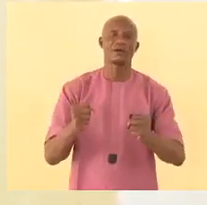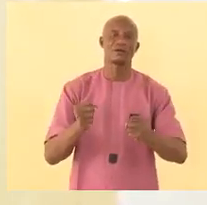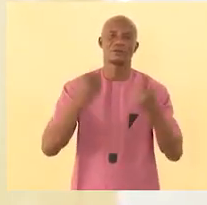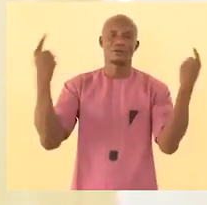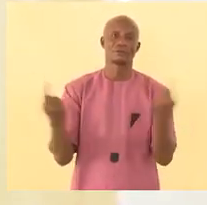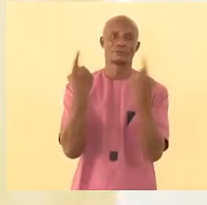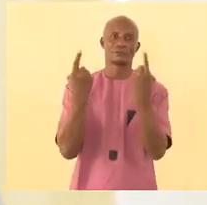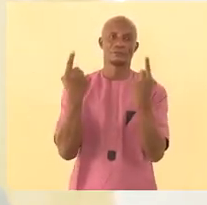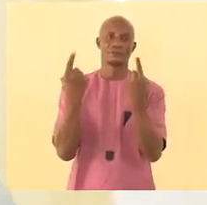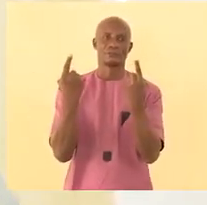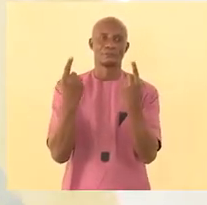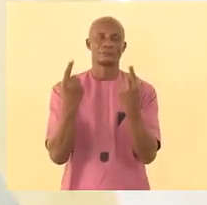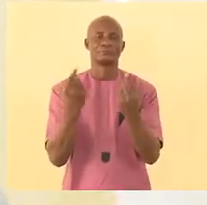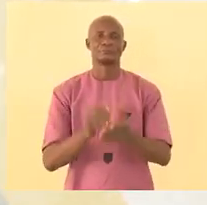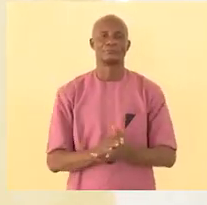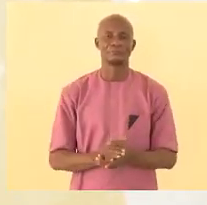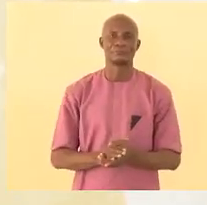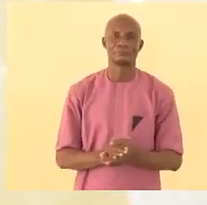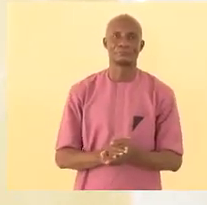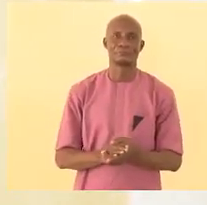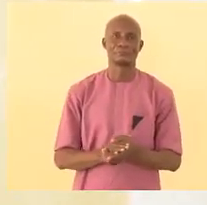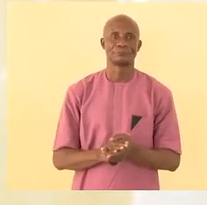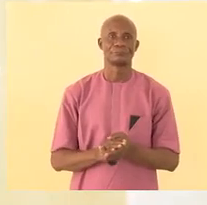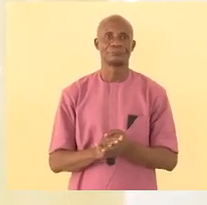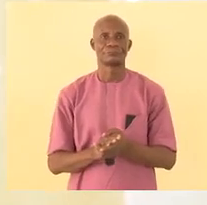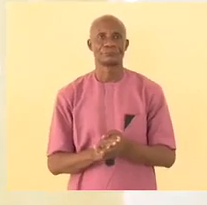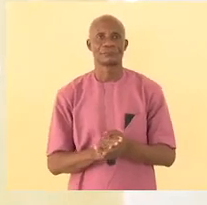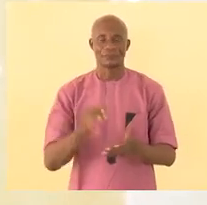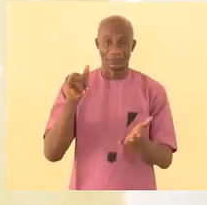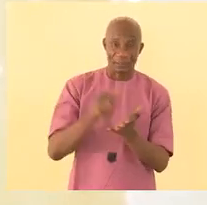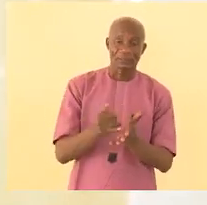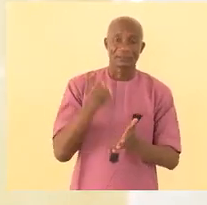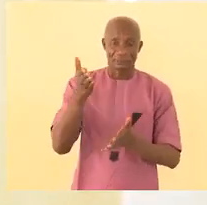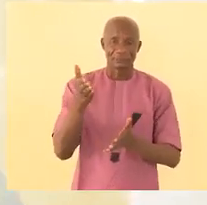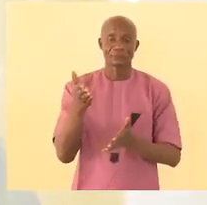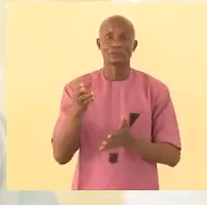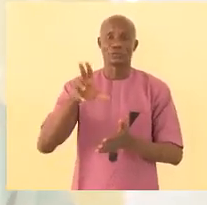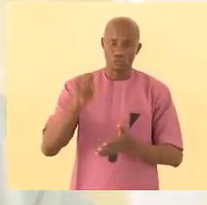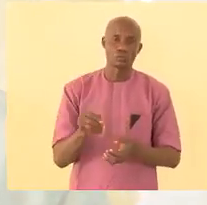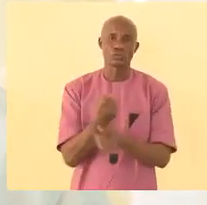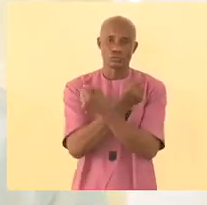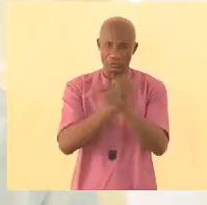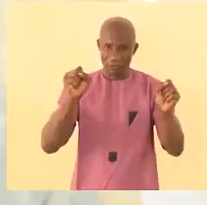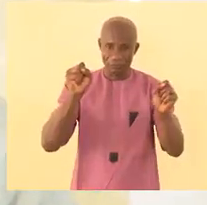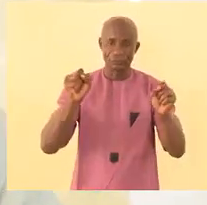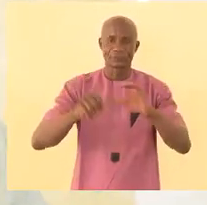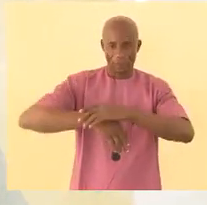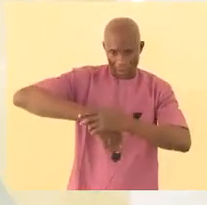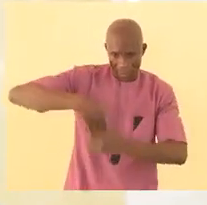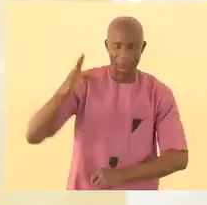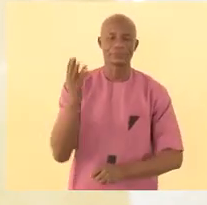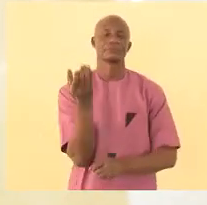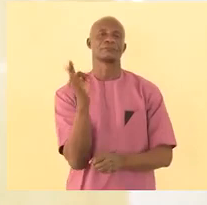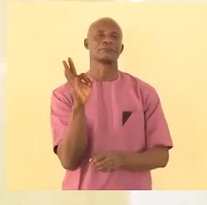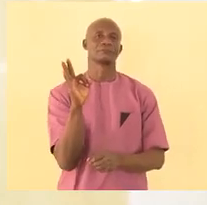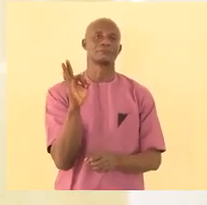sin and death and the grip of Satan. Okay. And that there's no salvation outside him.